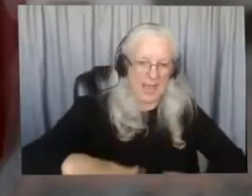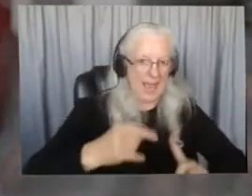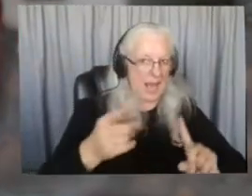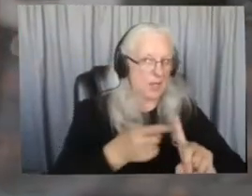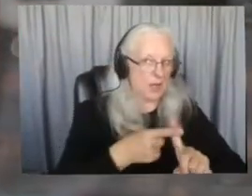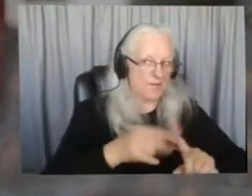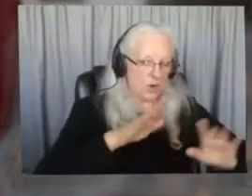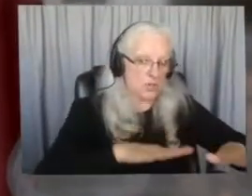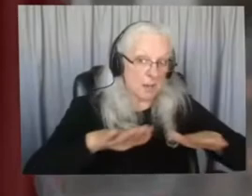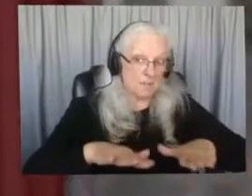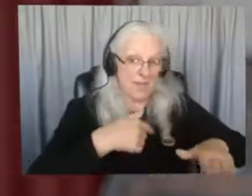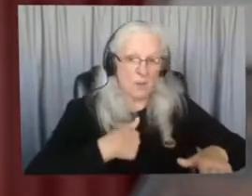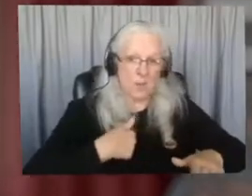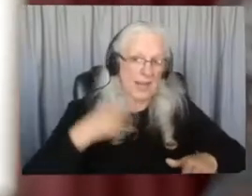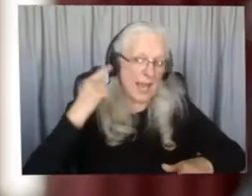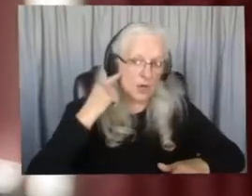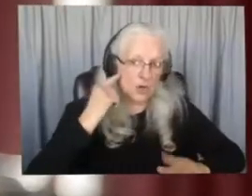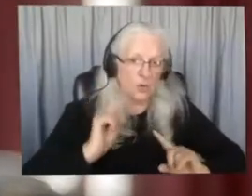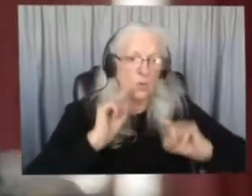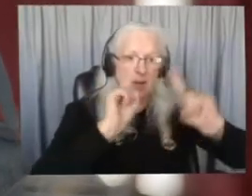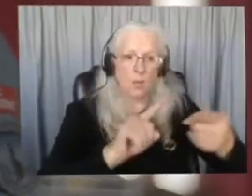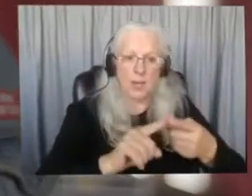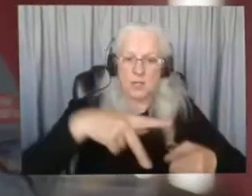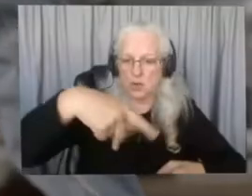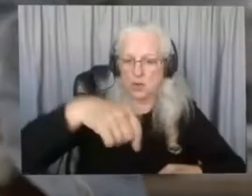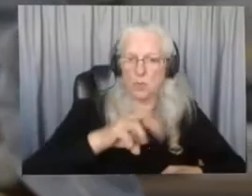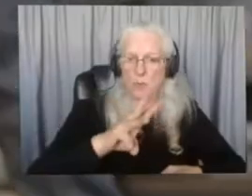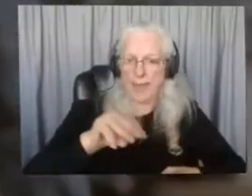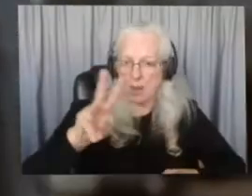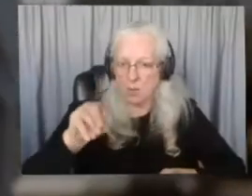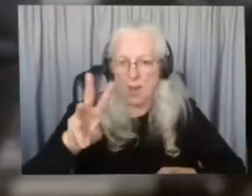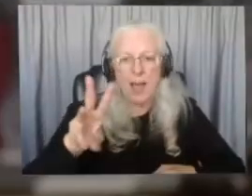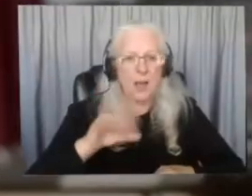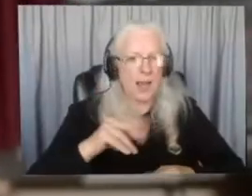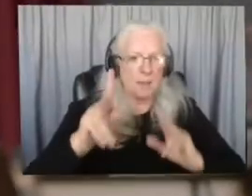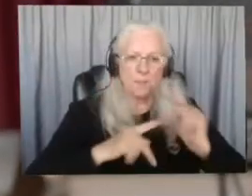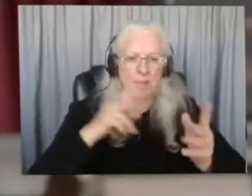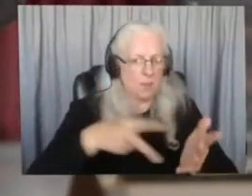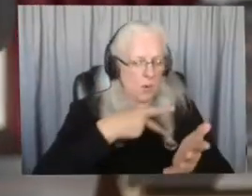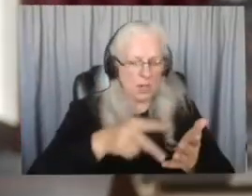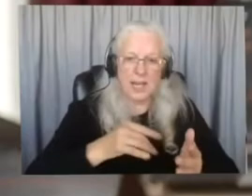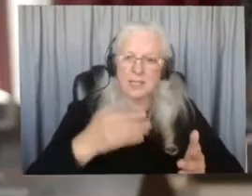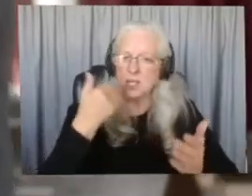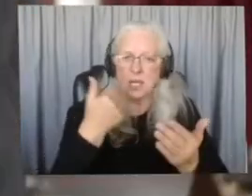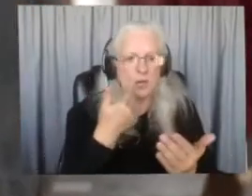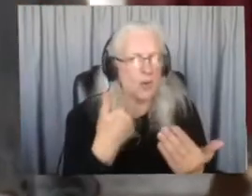powwows. Everybody's, you know, dancing and having a good time, and you hear kind of that heartbeat of the